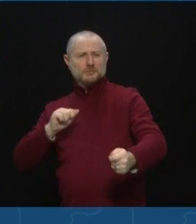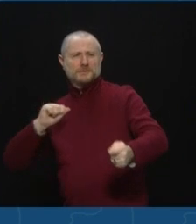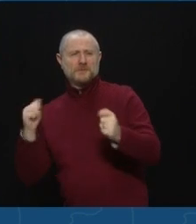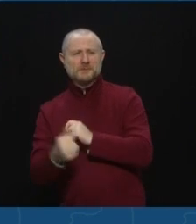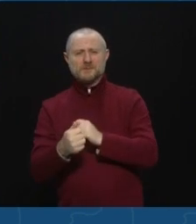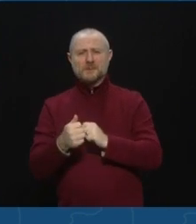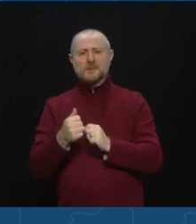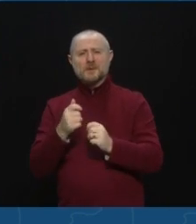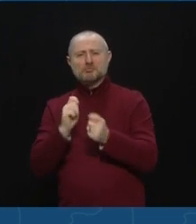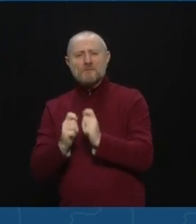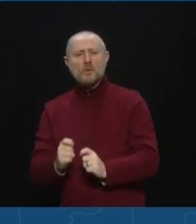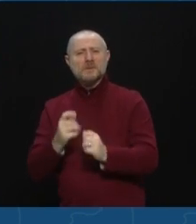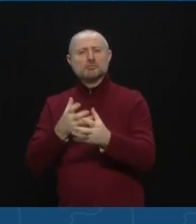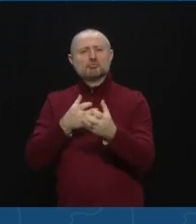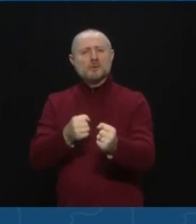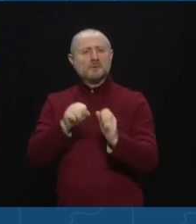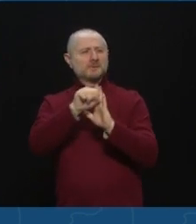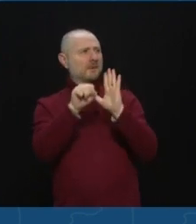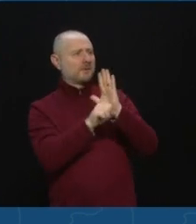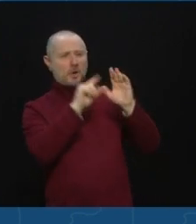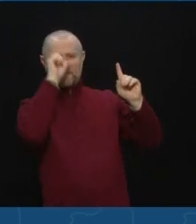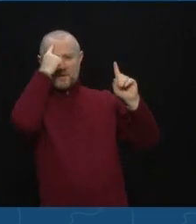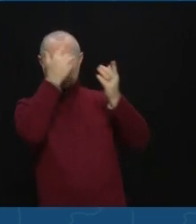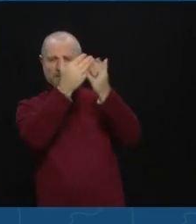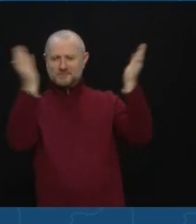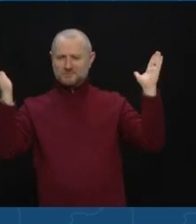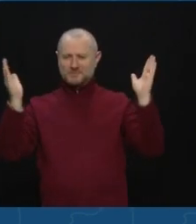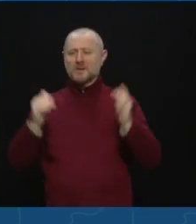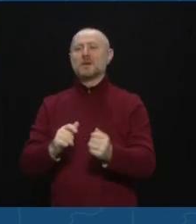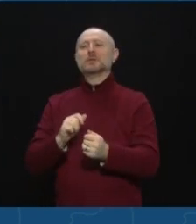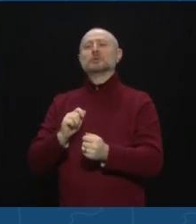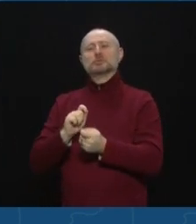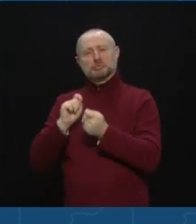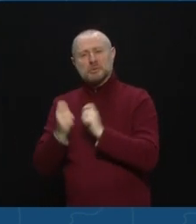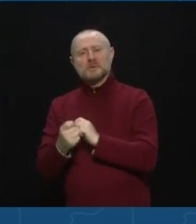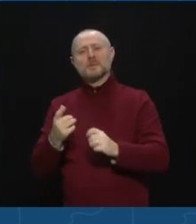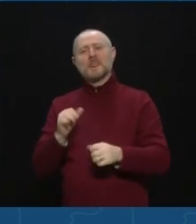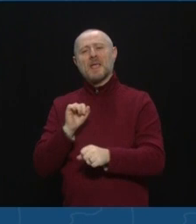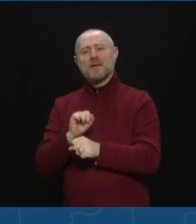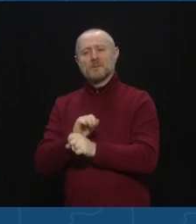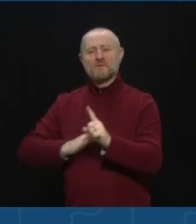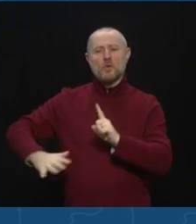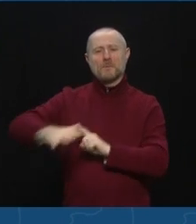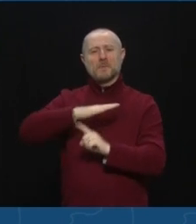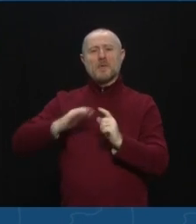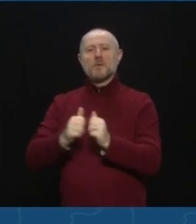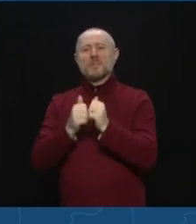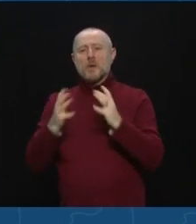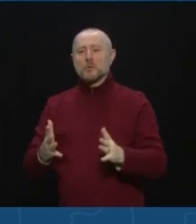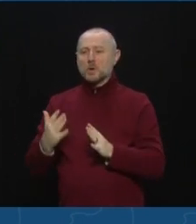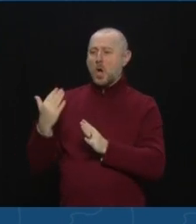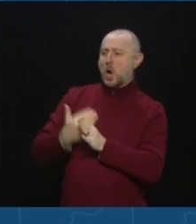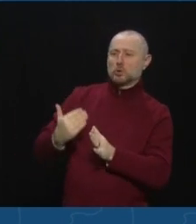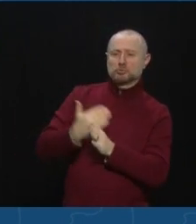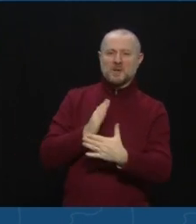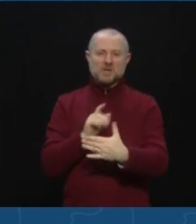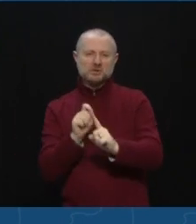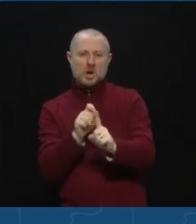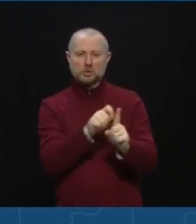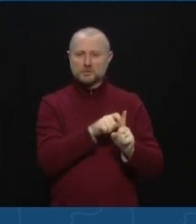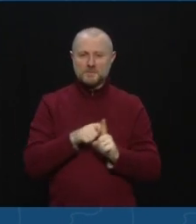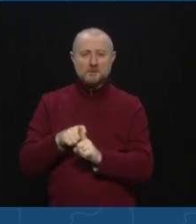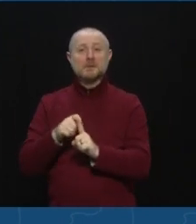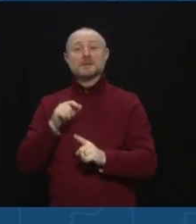and we're changing the culture and creating workplaces that are free of harassment. This is an extraordinary time, and it will be